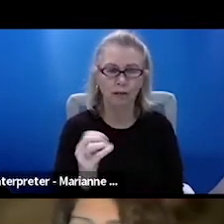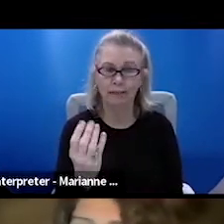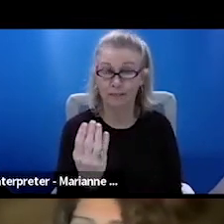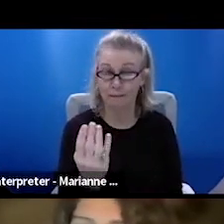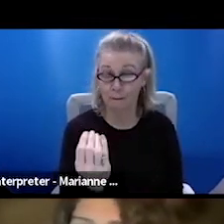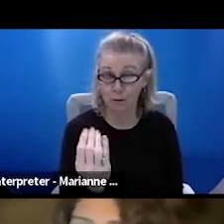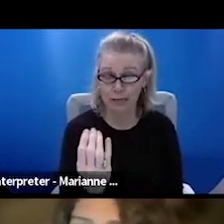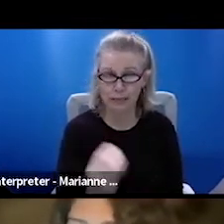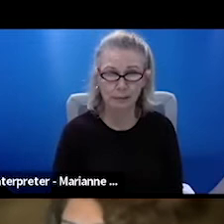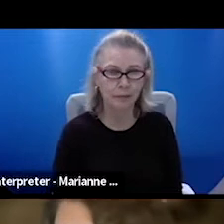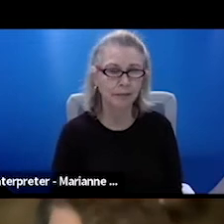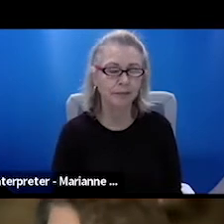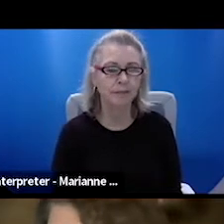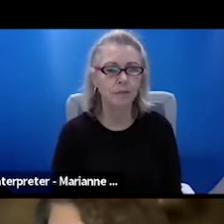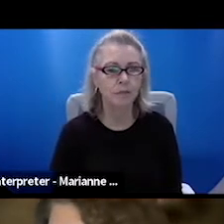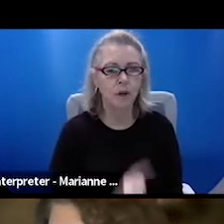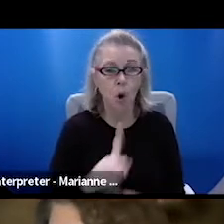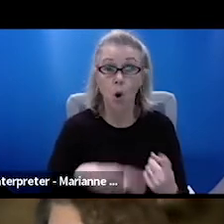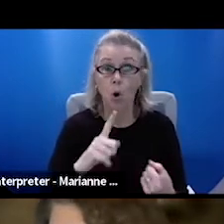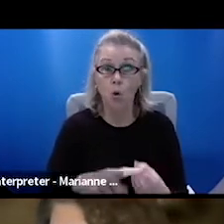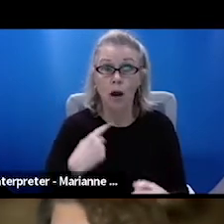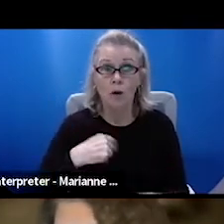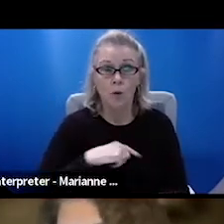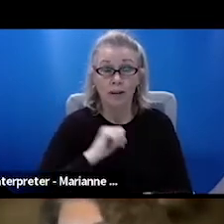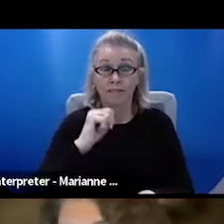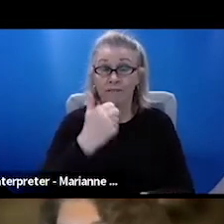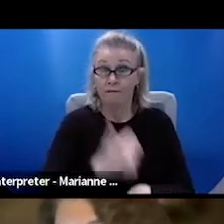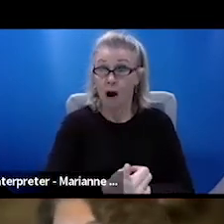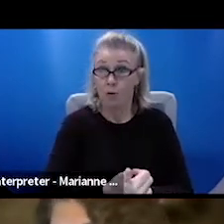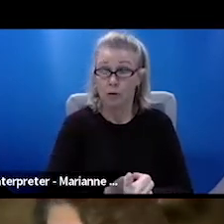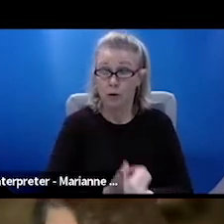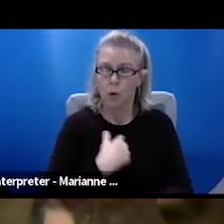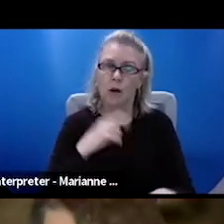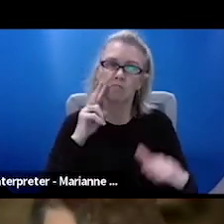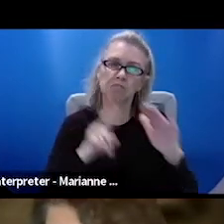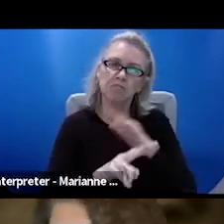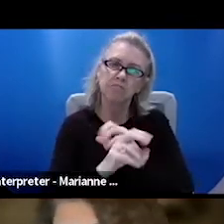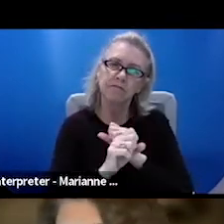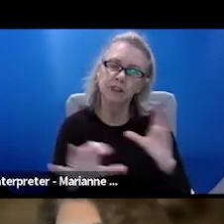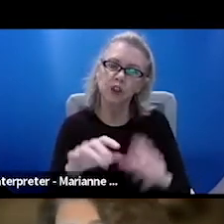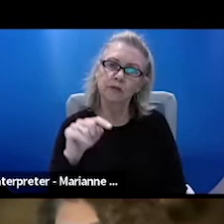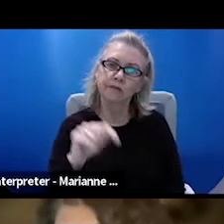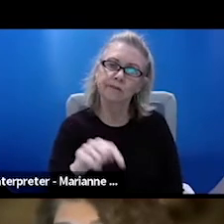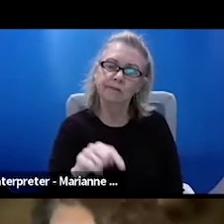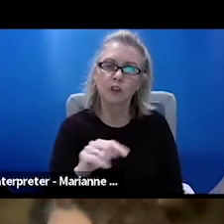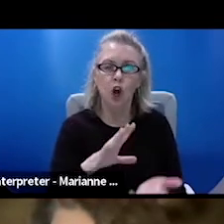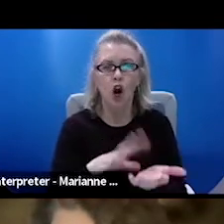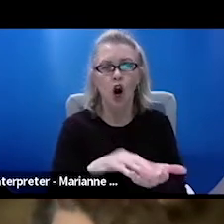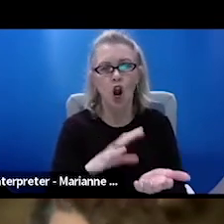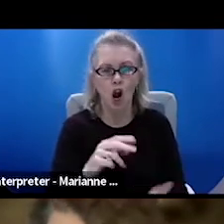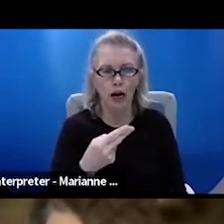And when we founded it, we envisioned that it would be a learning hub for the